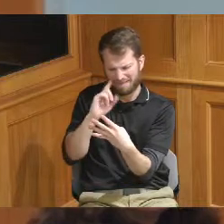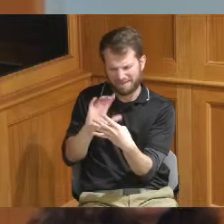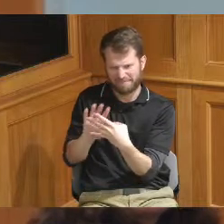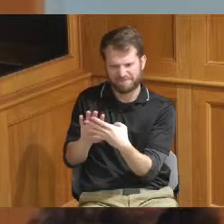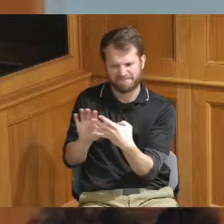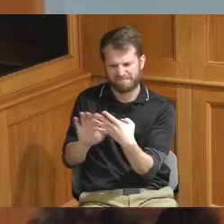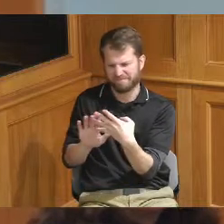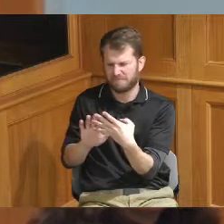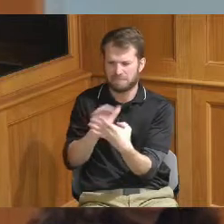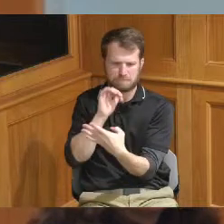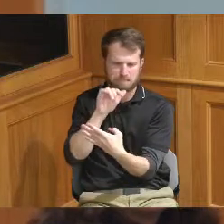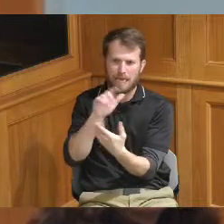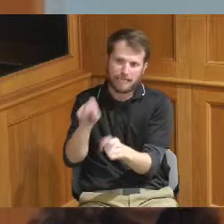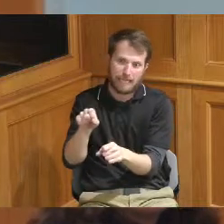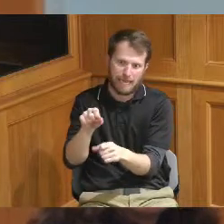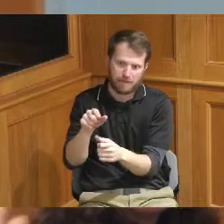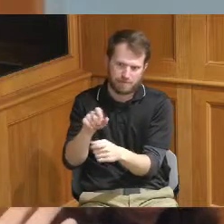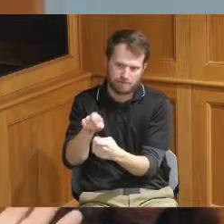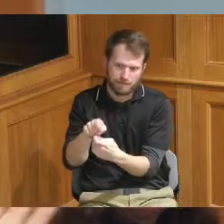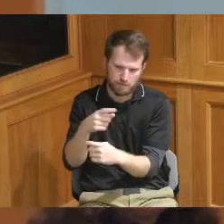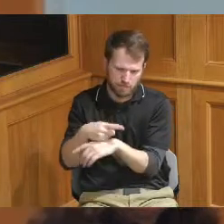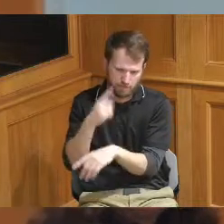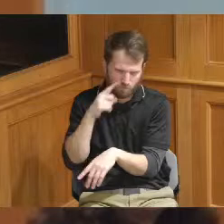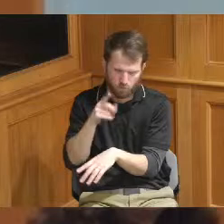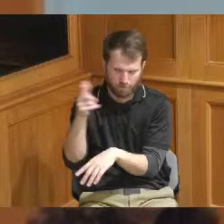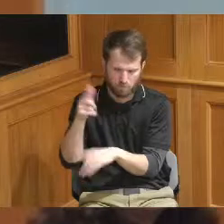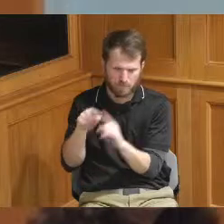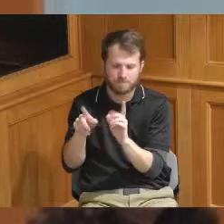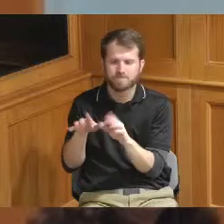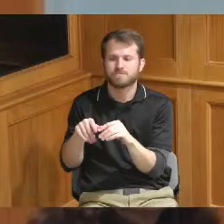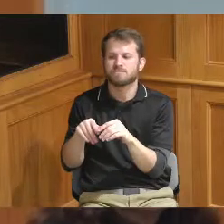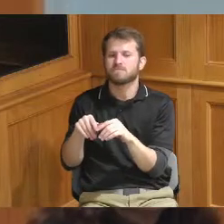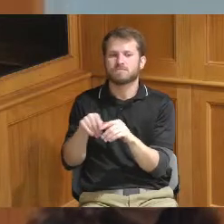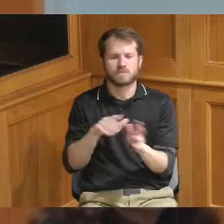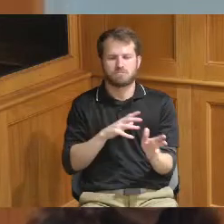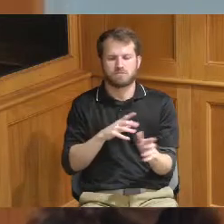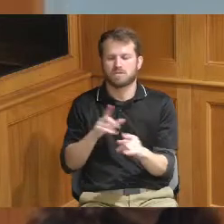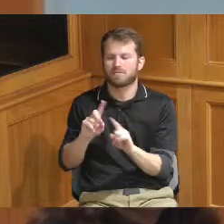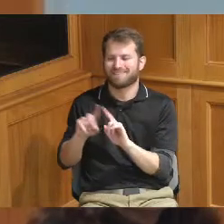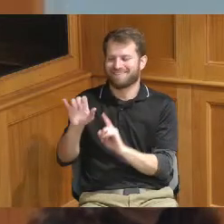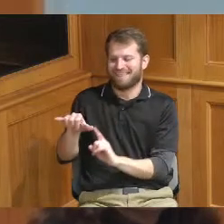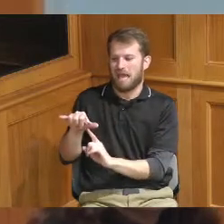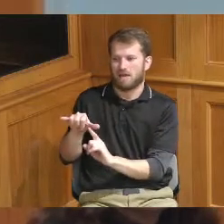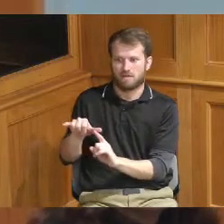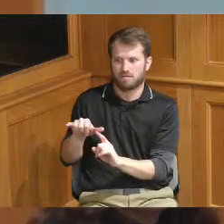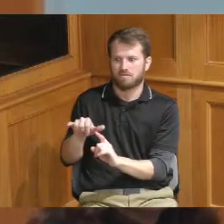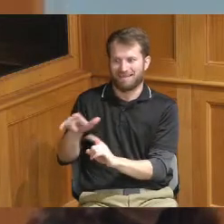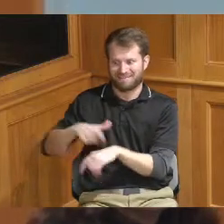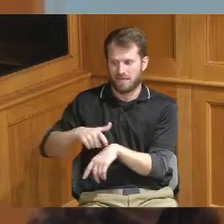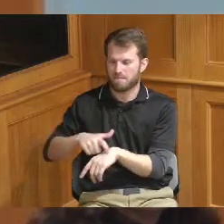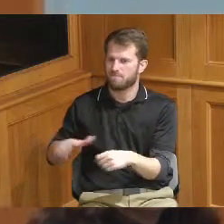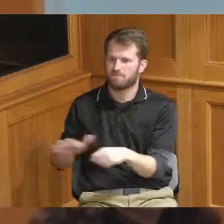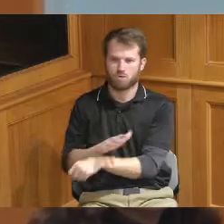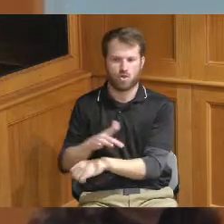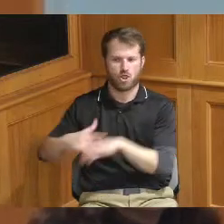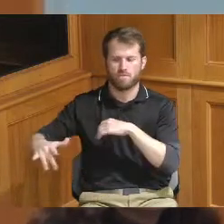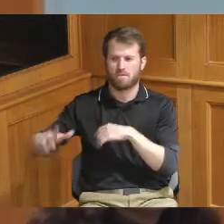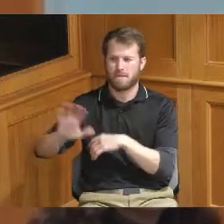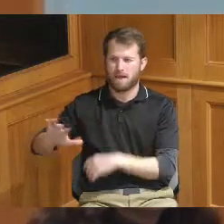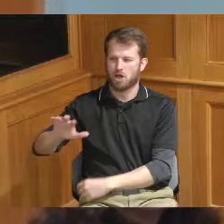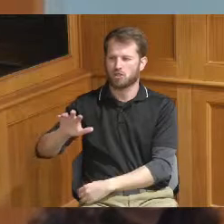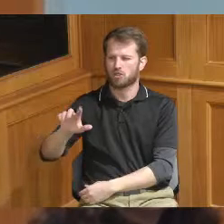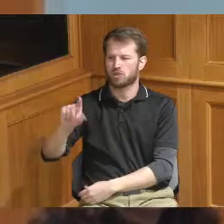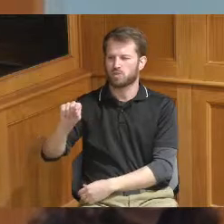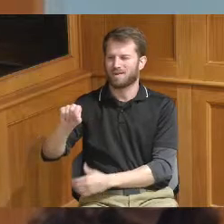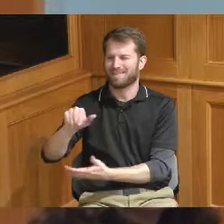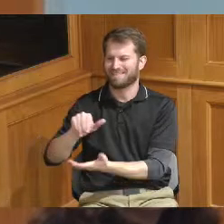can get you an exact date. Okay, But no, I was just curious. yes, so the building was then completely vacant at that point, Okay, and they were roughly 20,000 feet